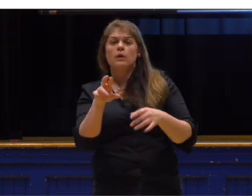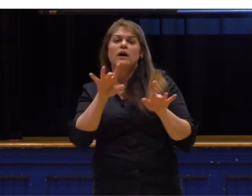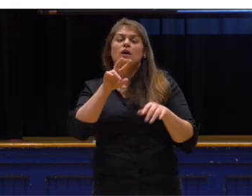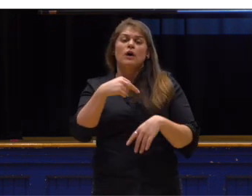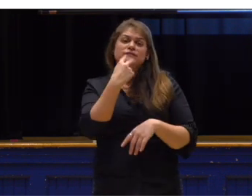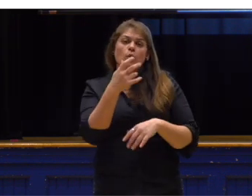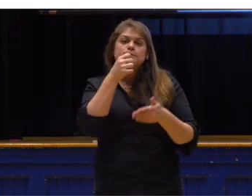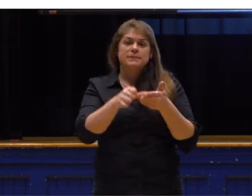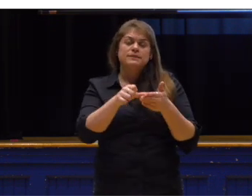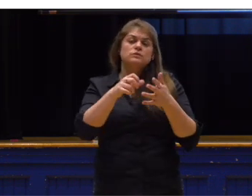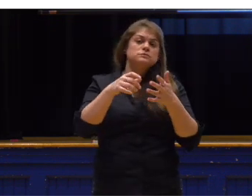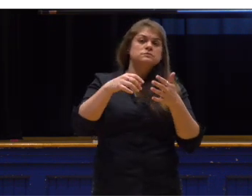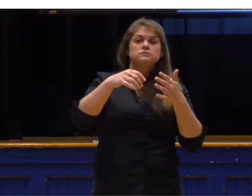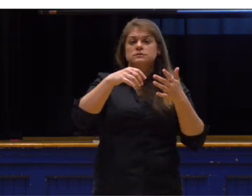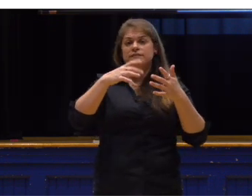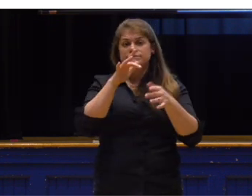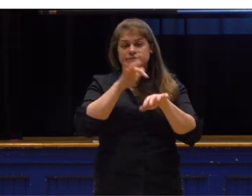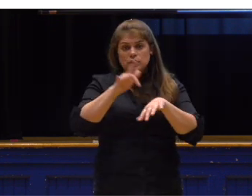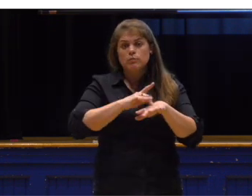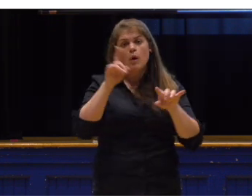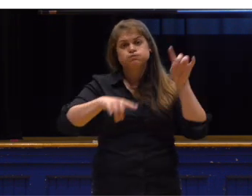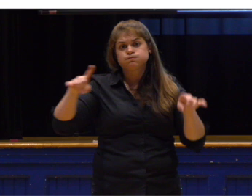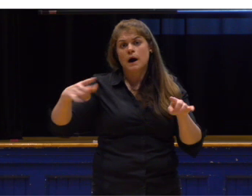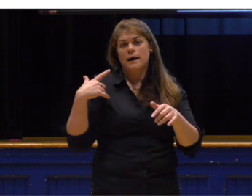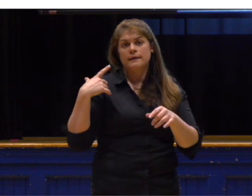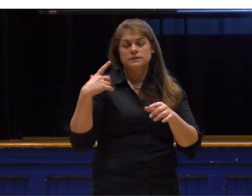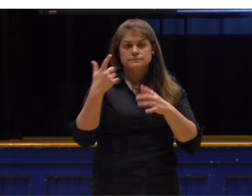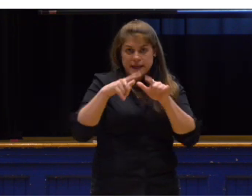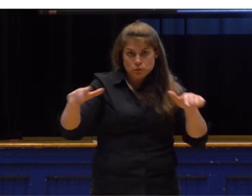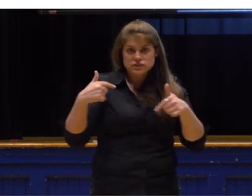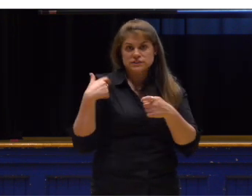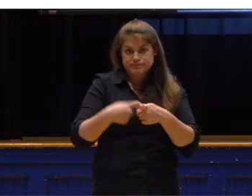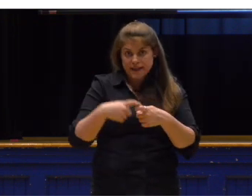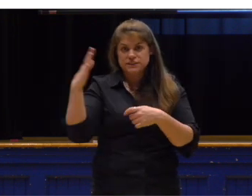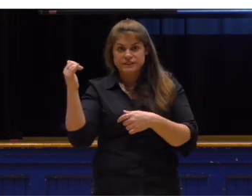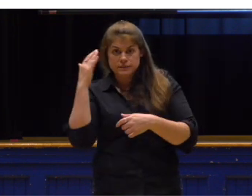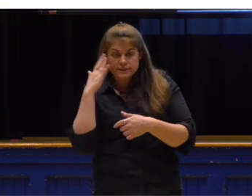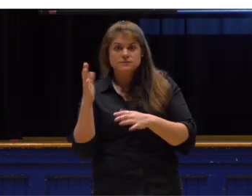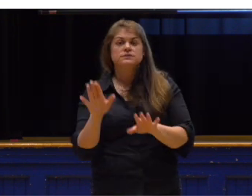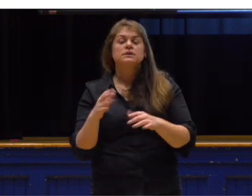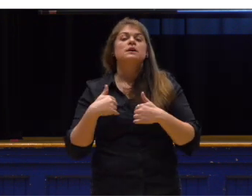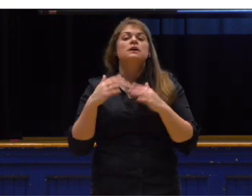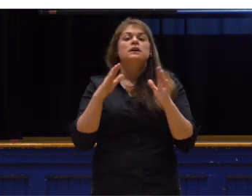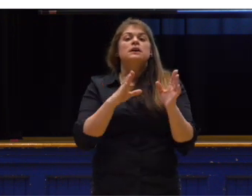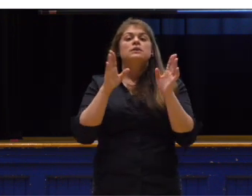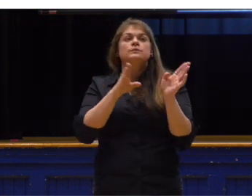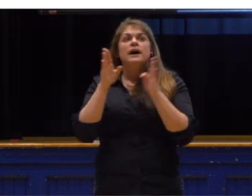that is available in English, Spanish, and Vietnamese. We have a dedicated project email address, which is